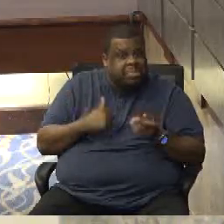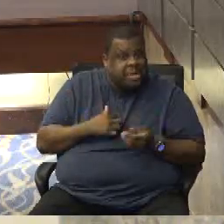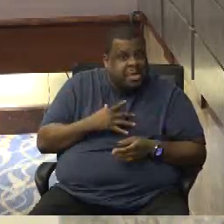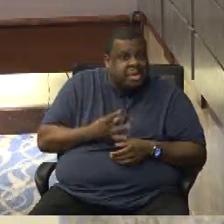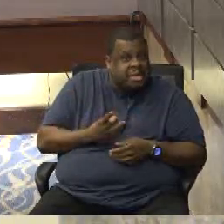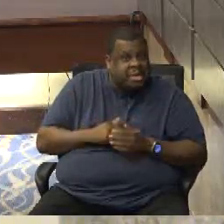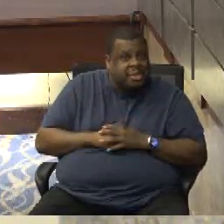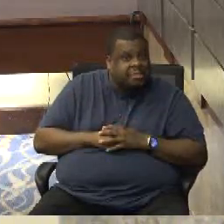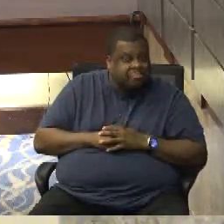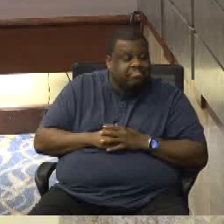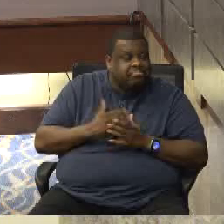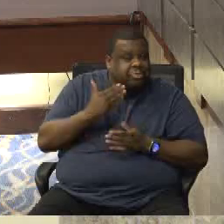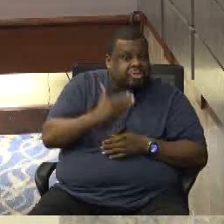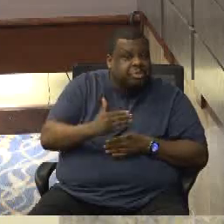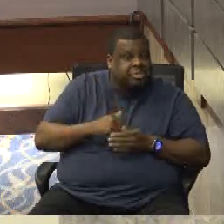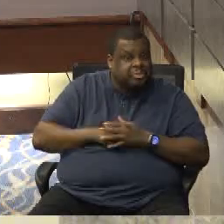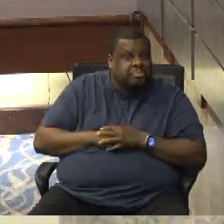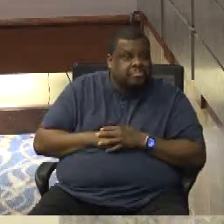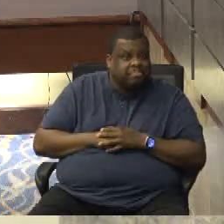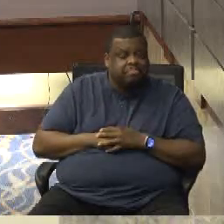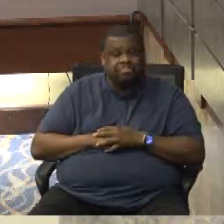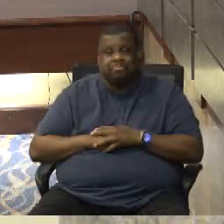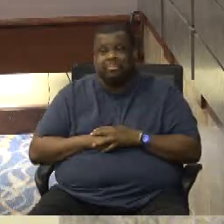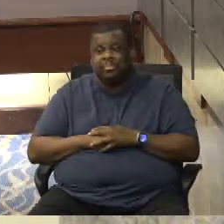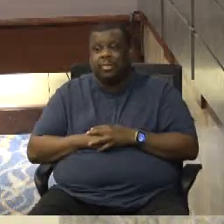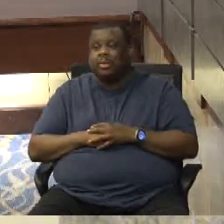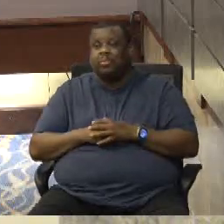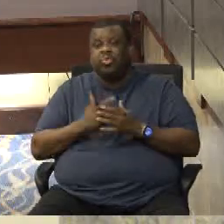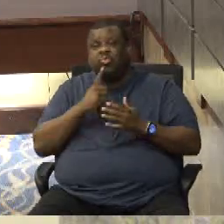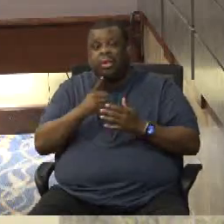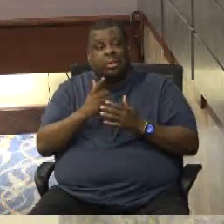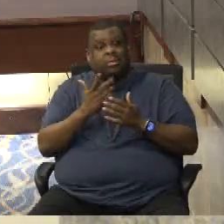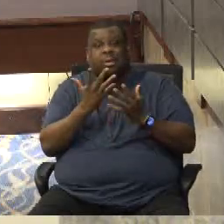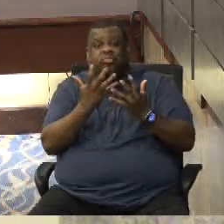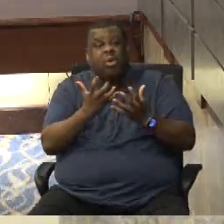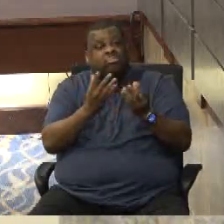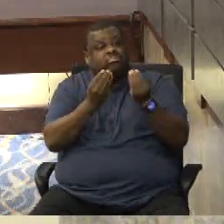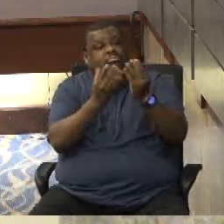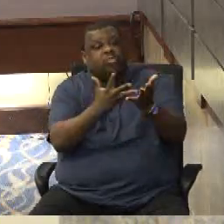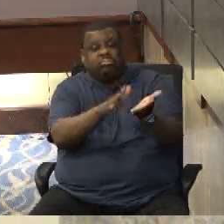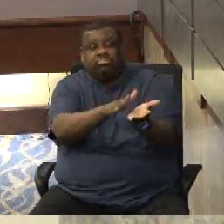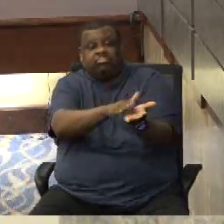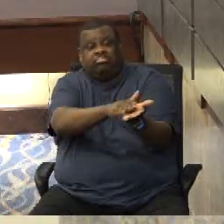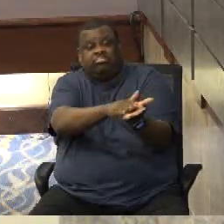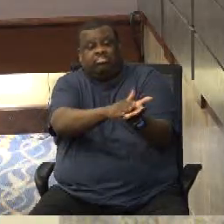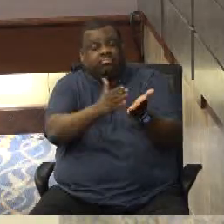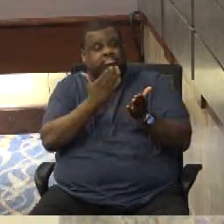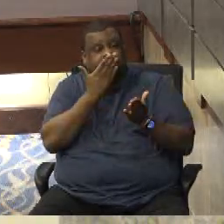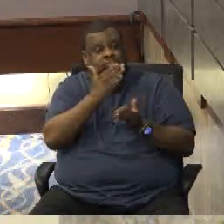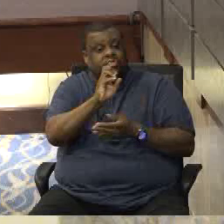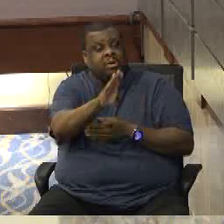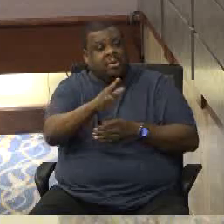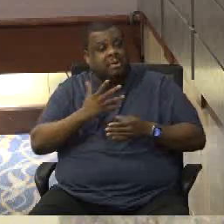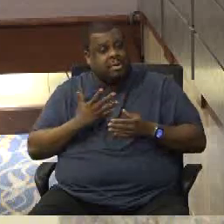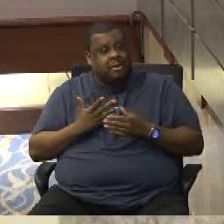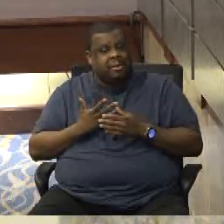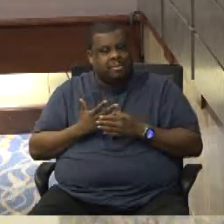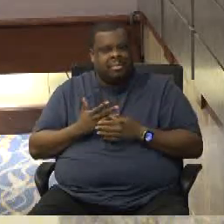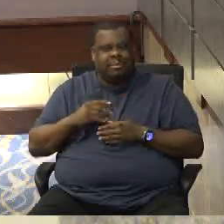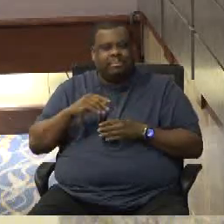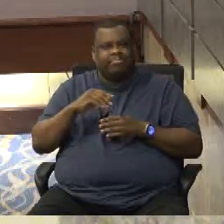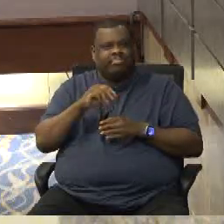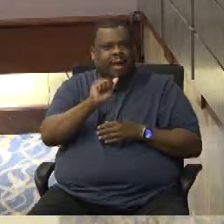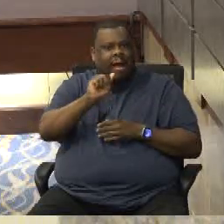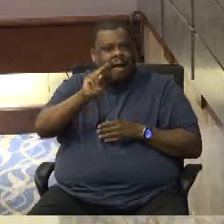faithful people, we believe. So great job with this. I know you did a lot of work on it. Anna and Christina